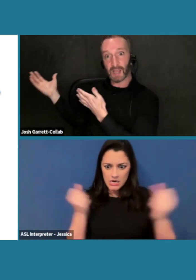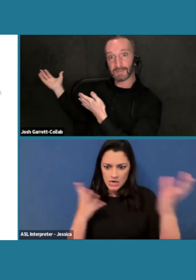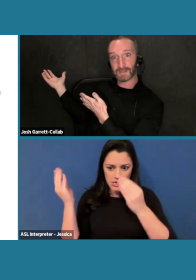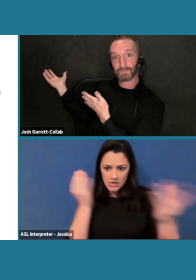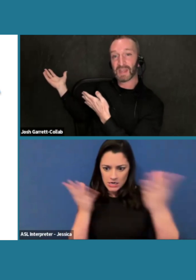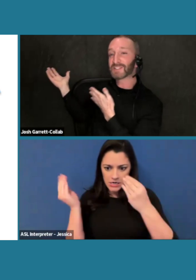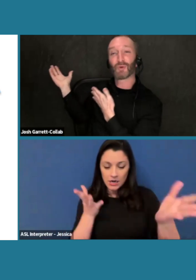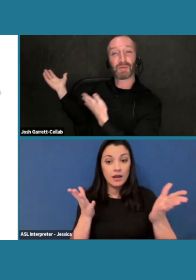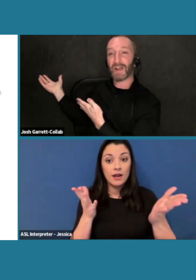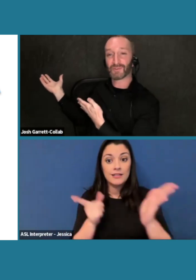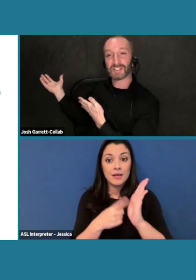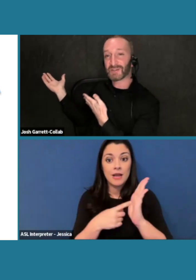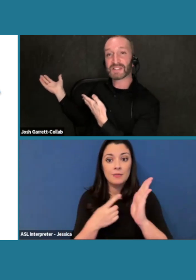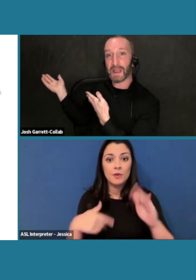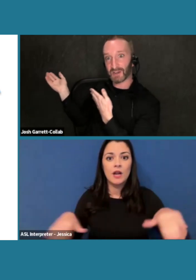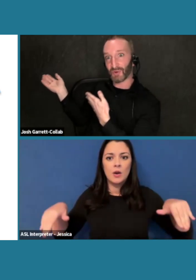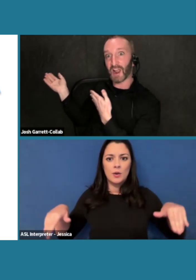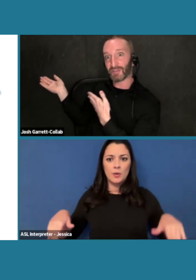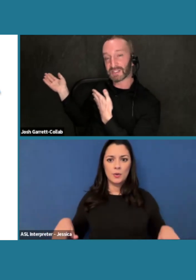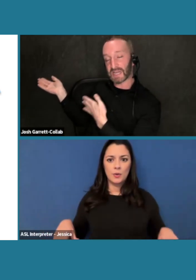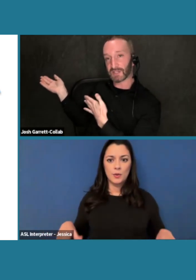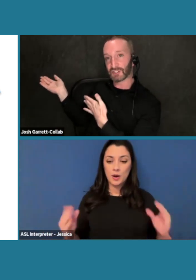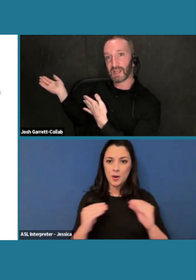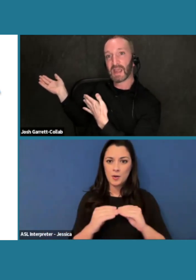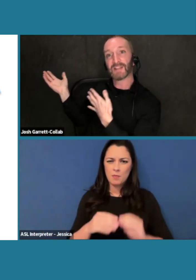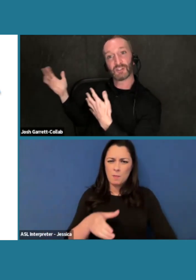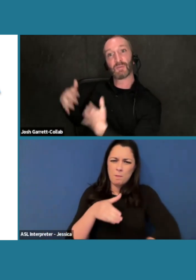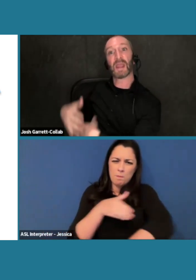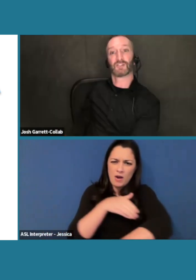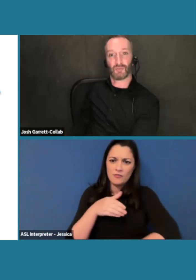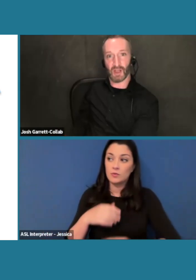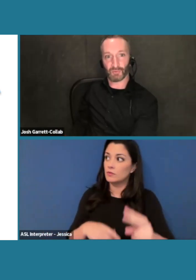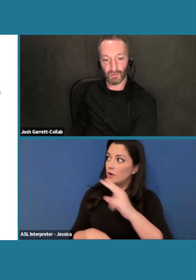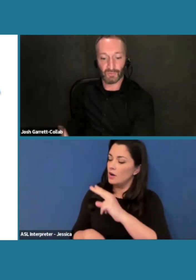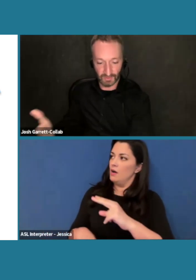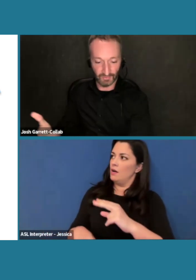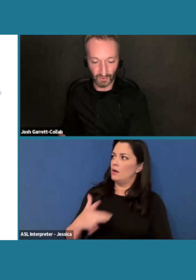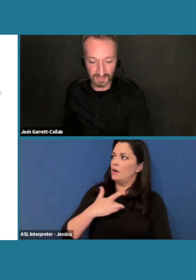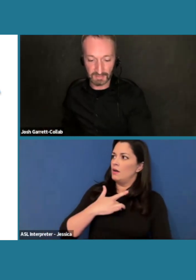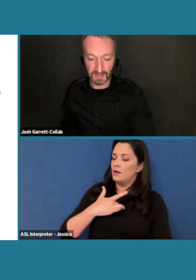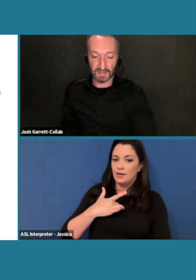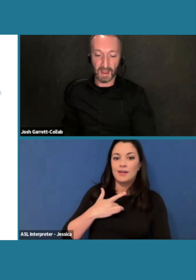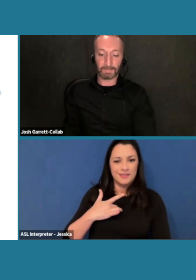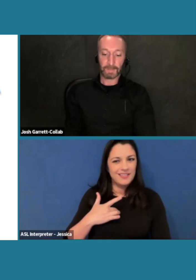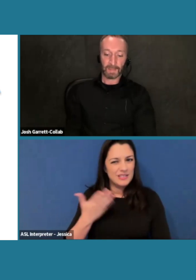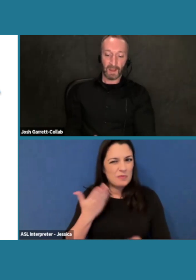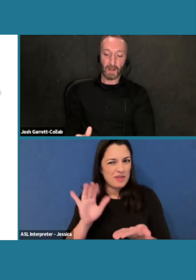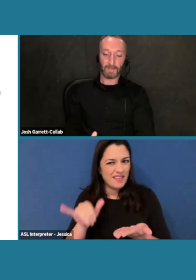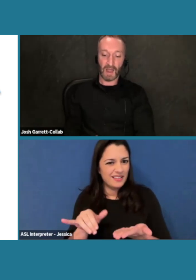everything. Sometimes it's more powerful to see what's happening right on the stage. And so you may do a throw the focus, something like